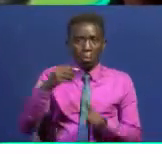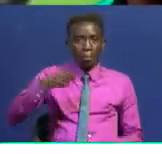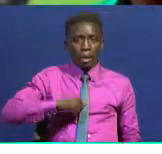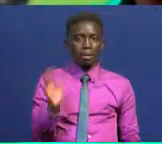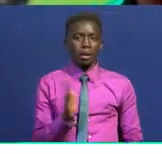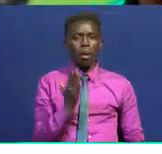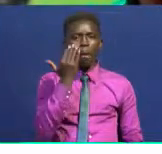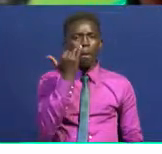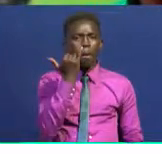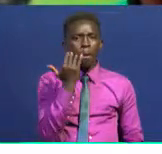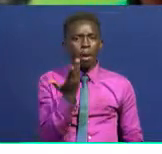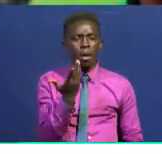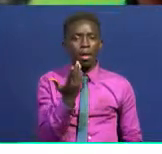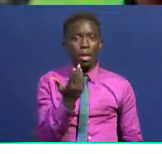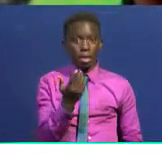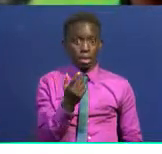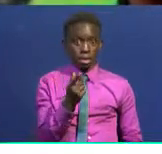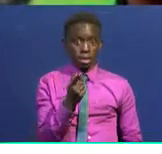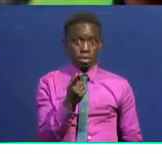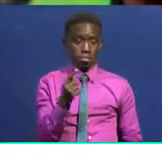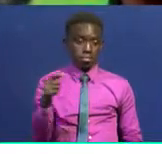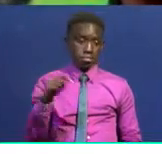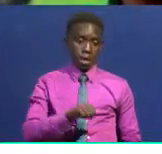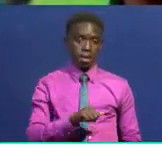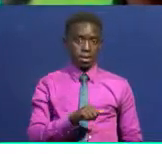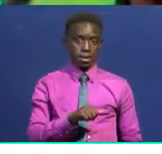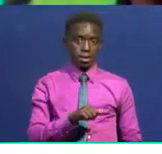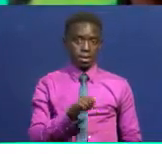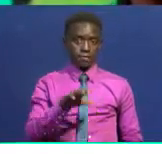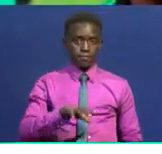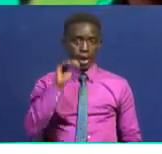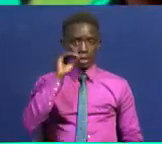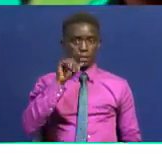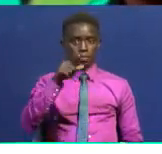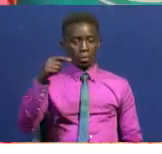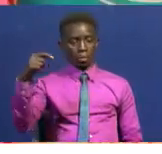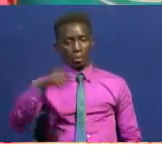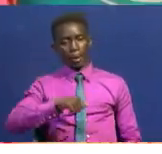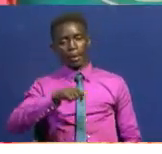Katika hiyo hali utajipata unanunua mbegu, unaweza kujipata unanunua mbegu gushi.